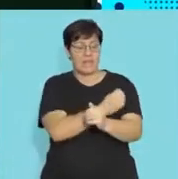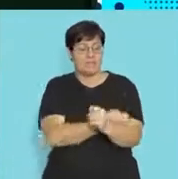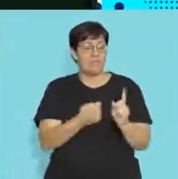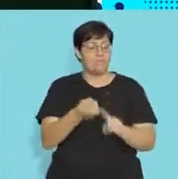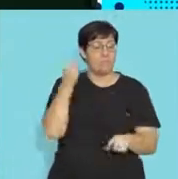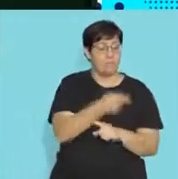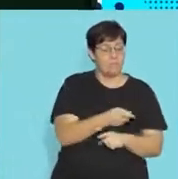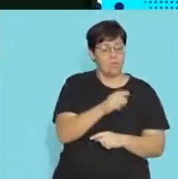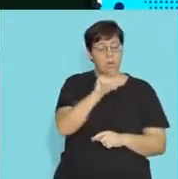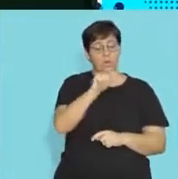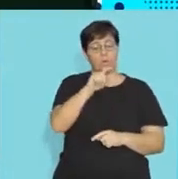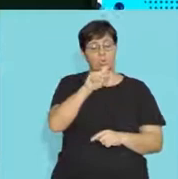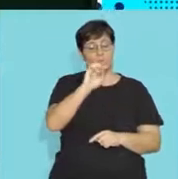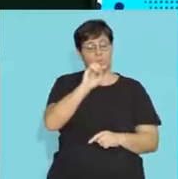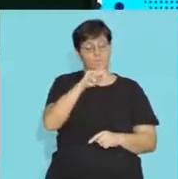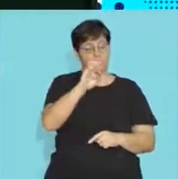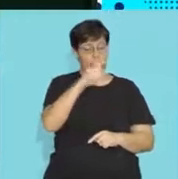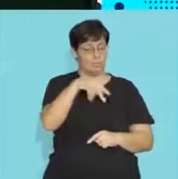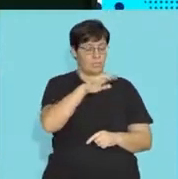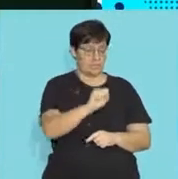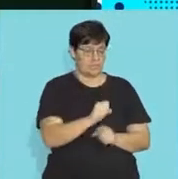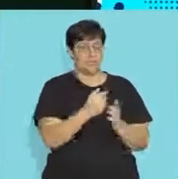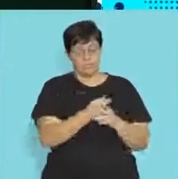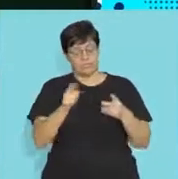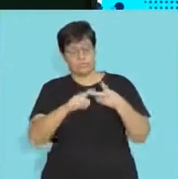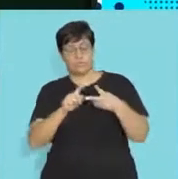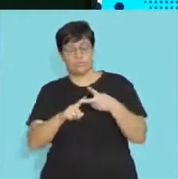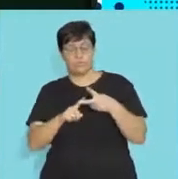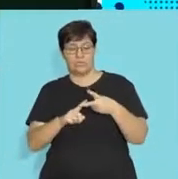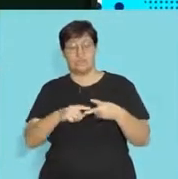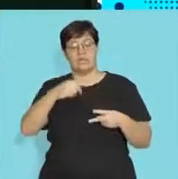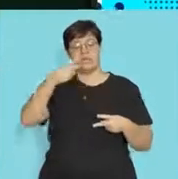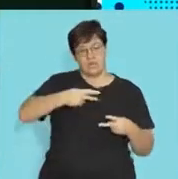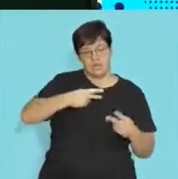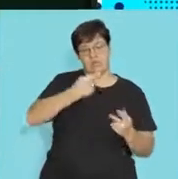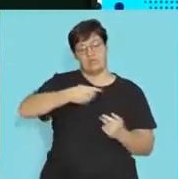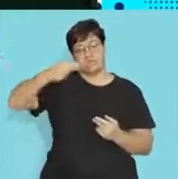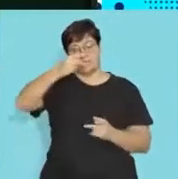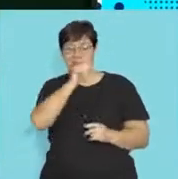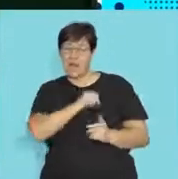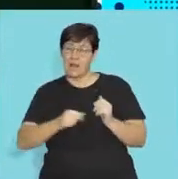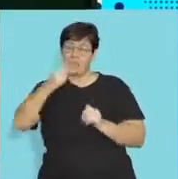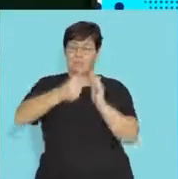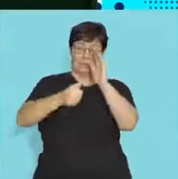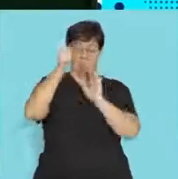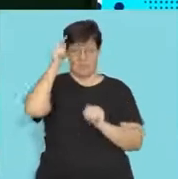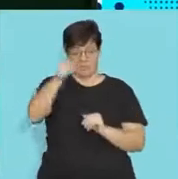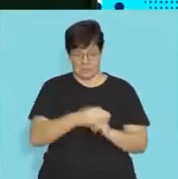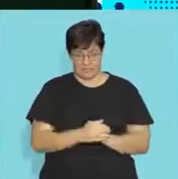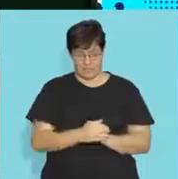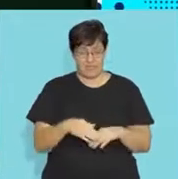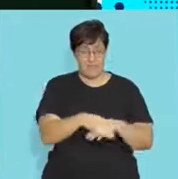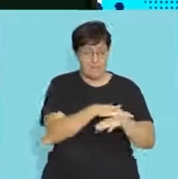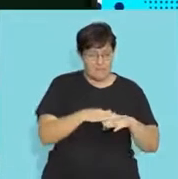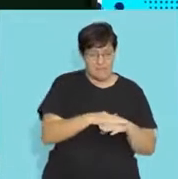is transferred from autotrophs all the way to your tertiary consumers at different levels. Guys, we've looked at the